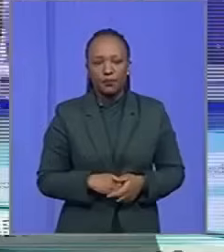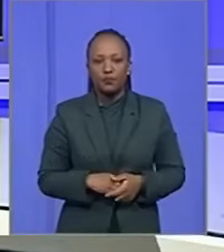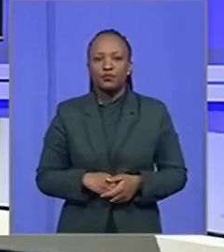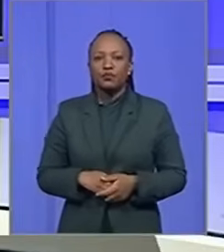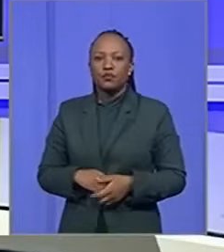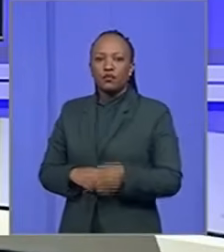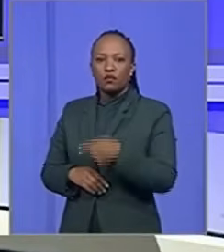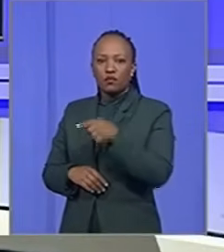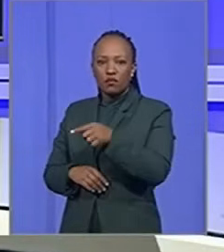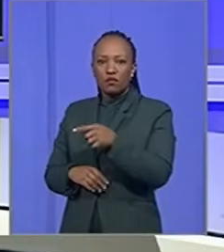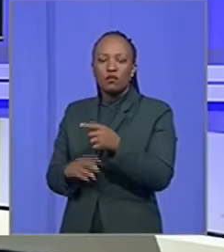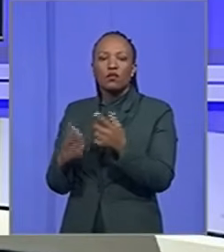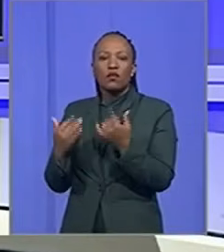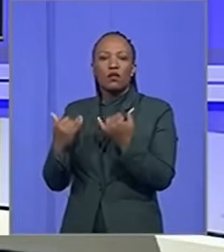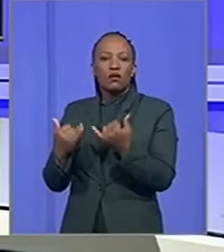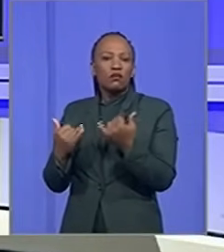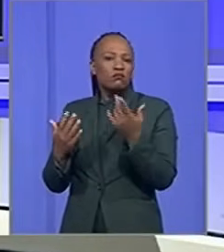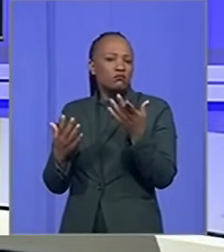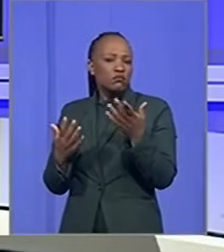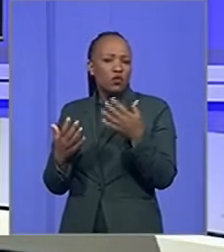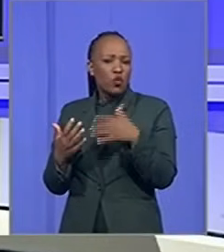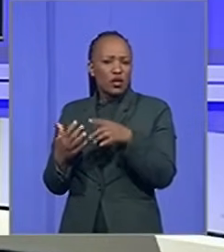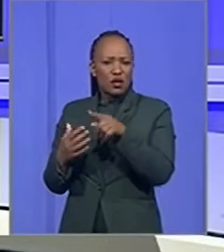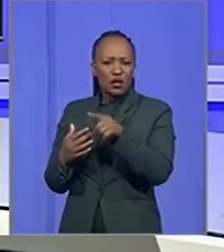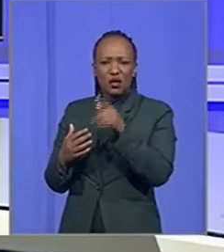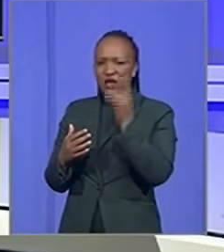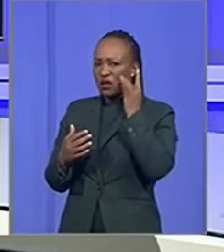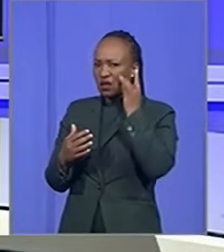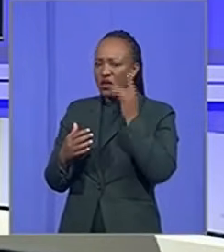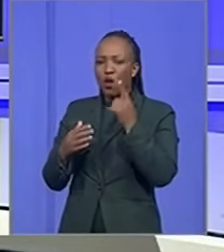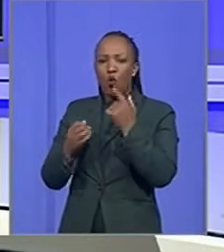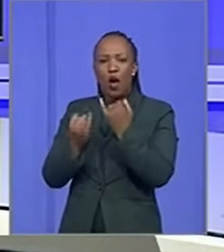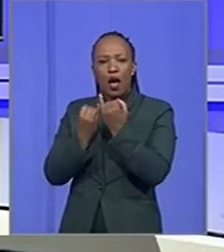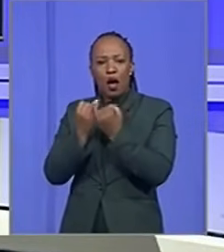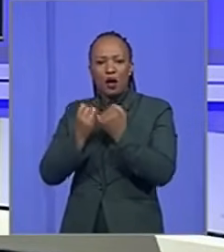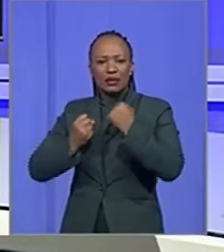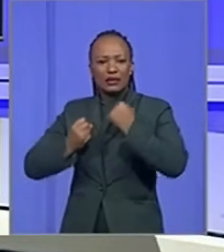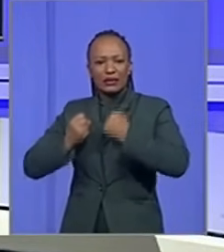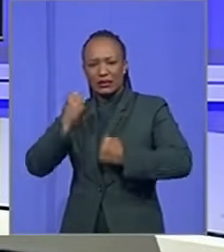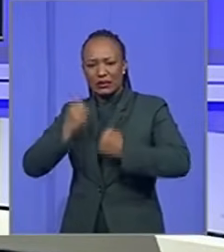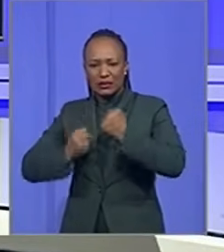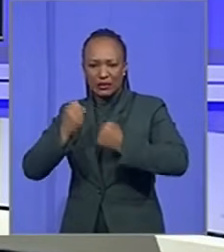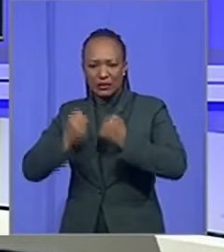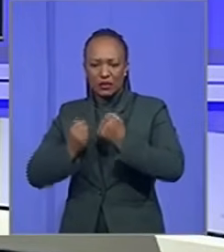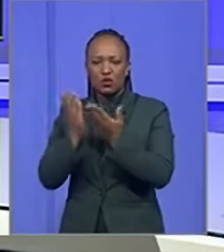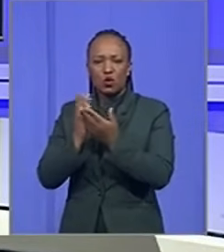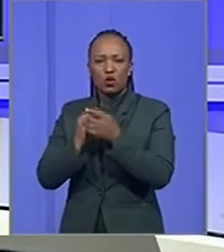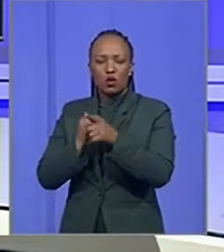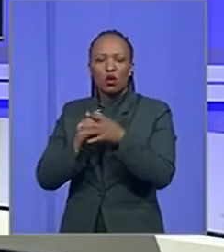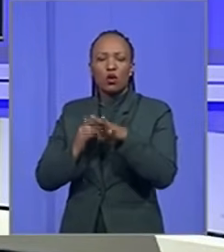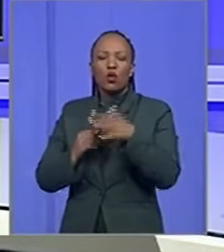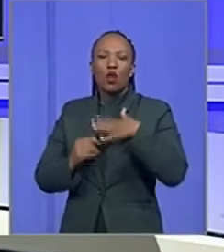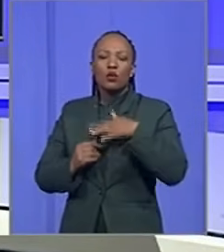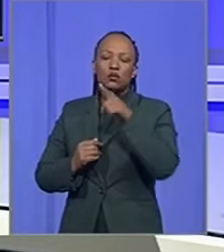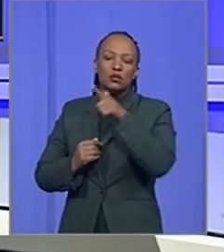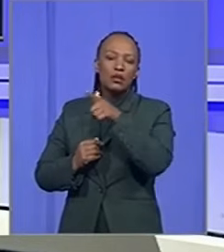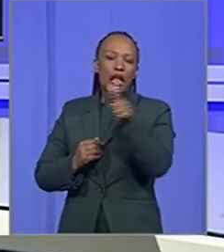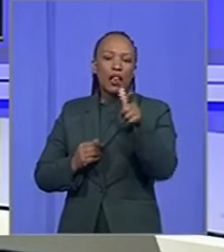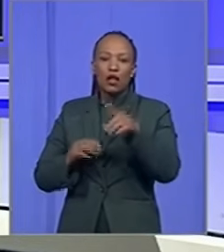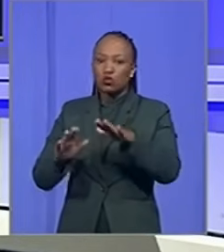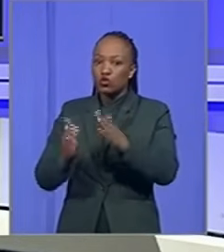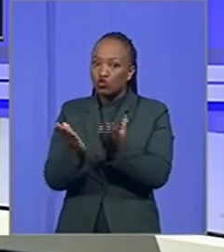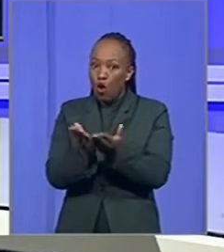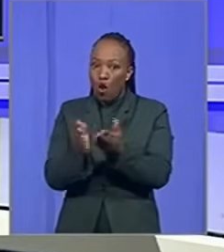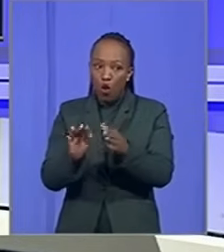Jwale morao tjena ha se ngata mo rutlwang hore mabelo a ntse a le teng dikolong tse ngata o romela molaetsa ofe